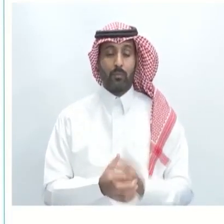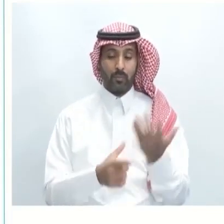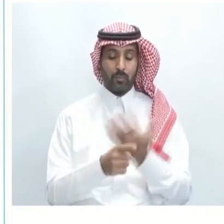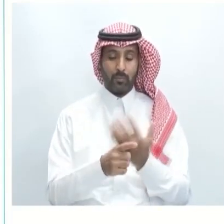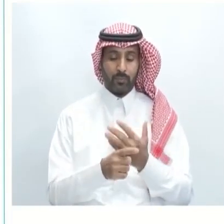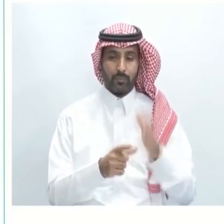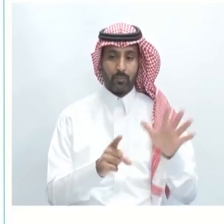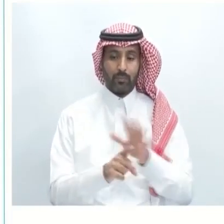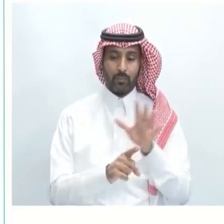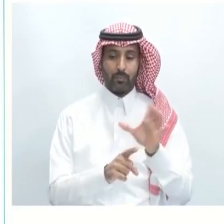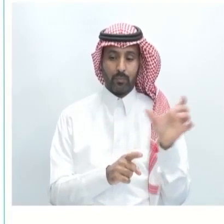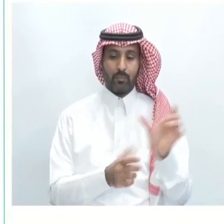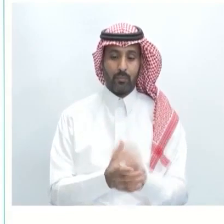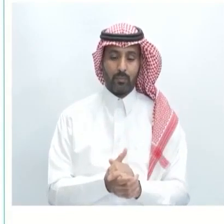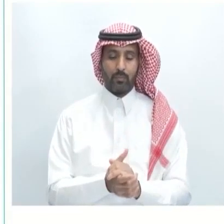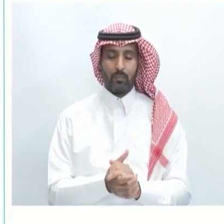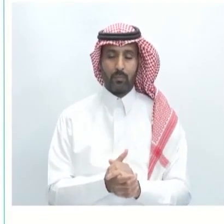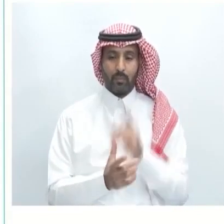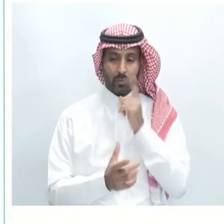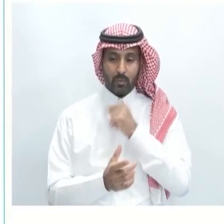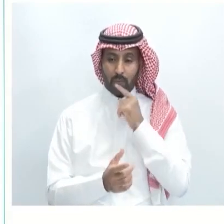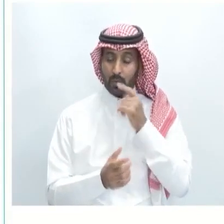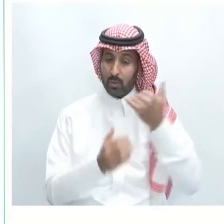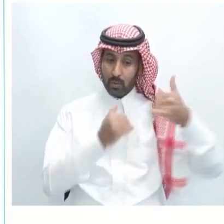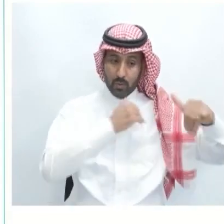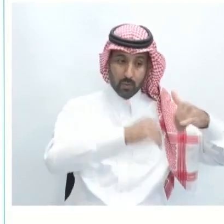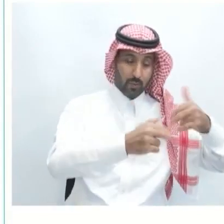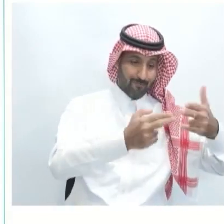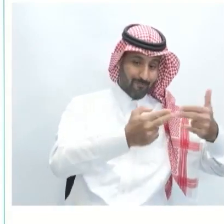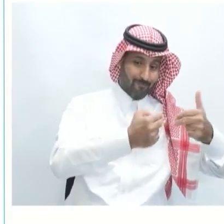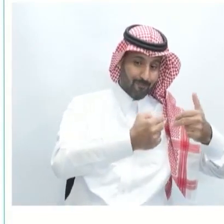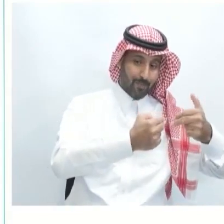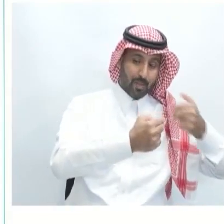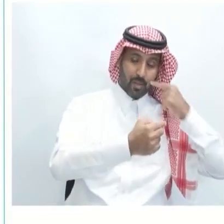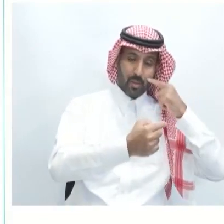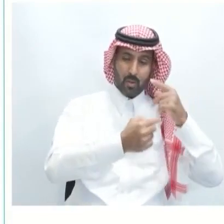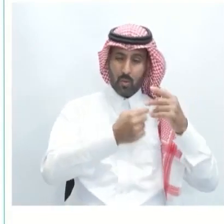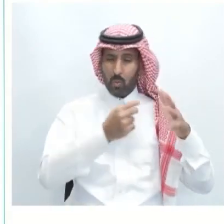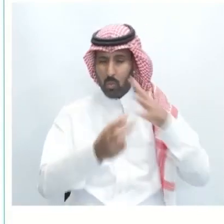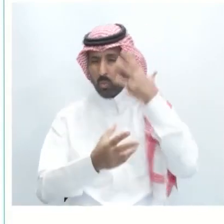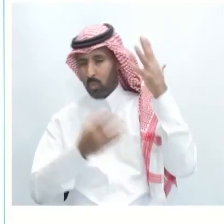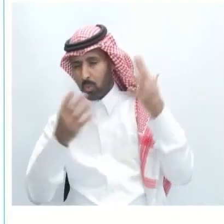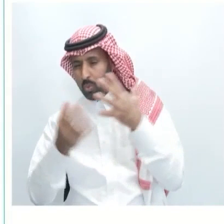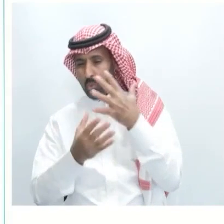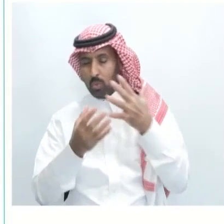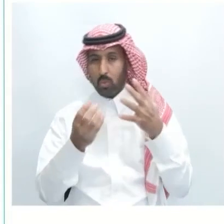effect transition words. They had to close the roads, the storm. So the answer